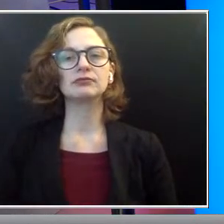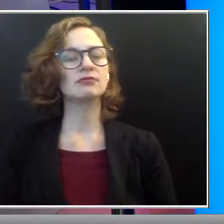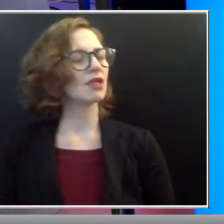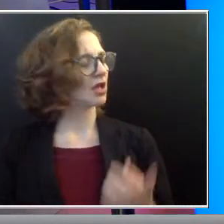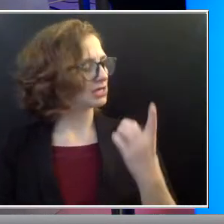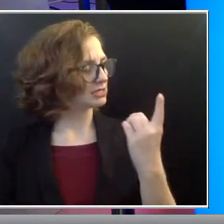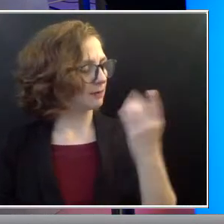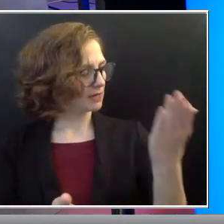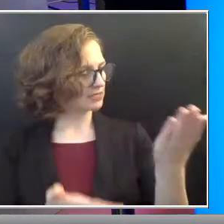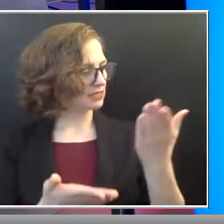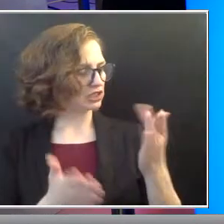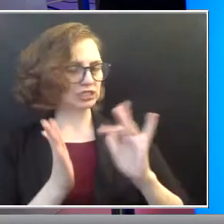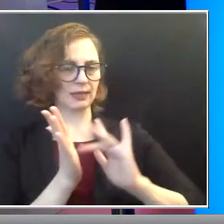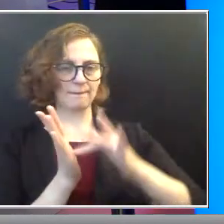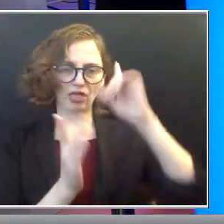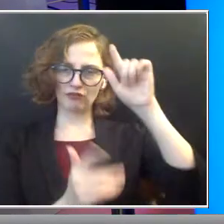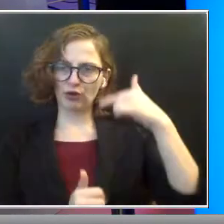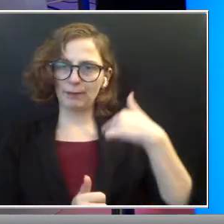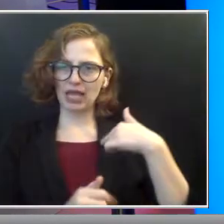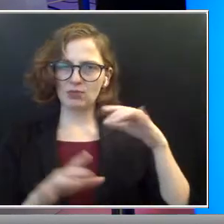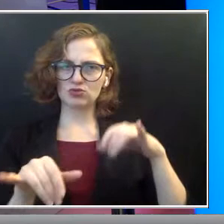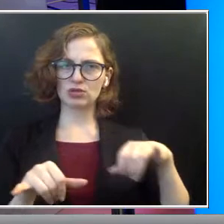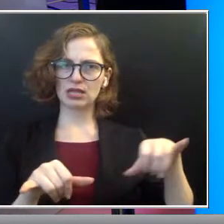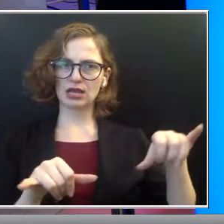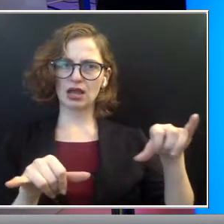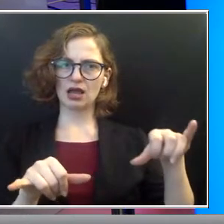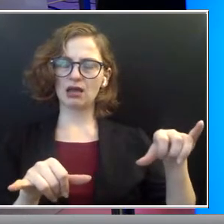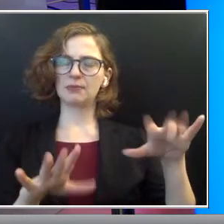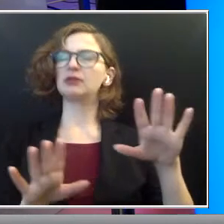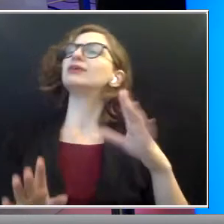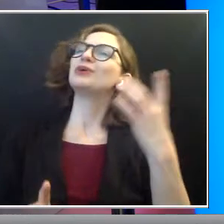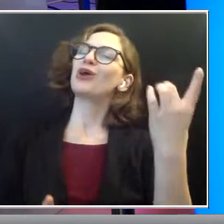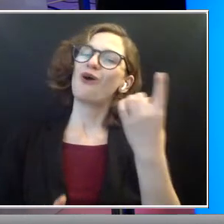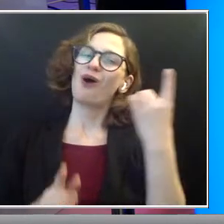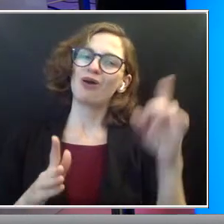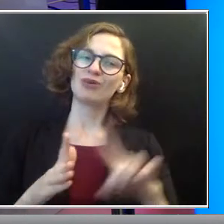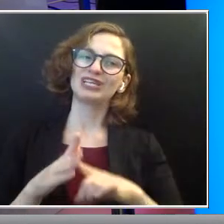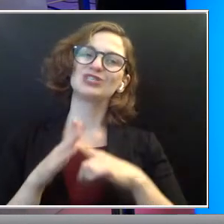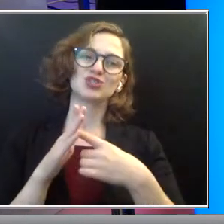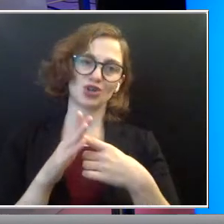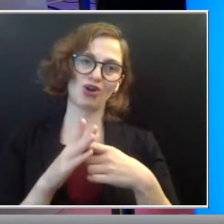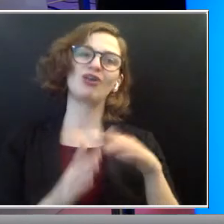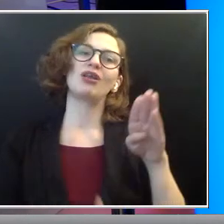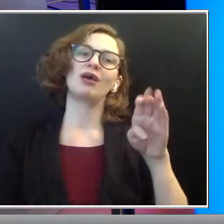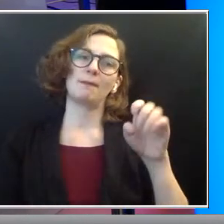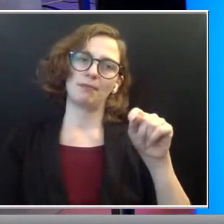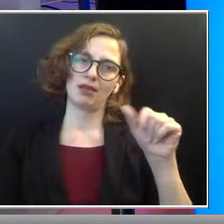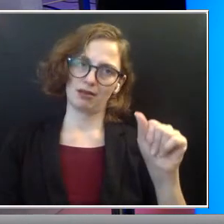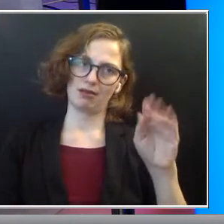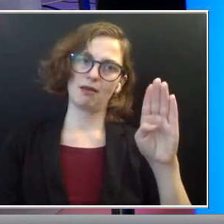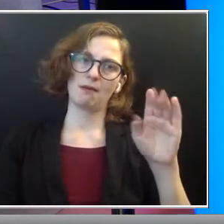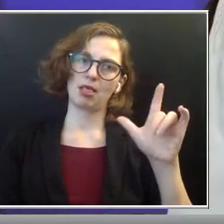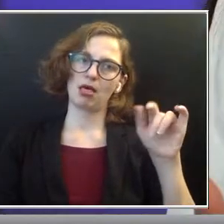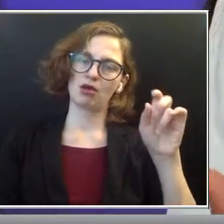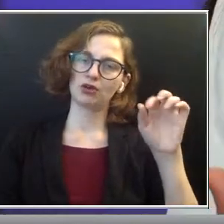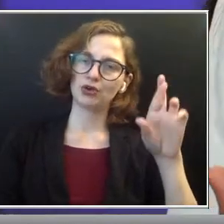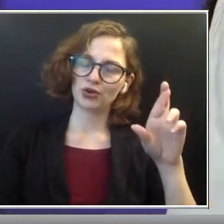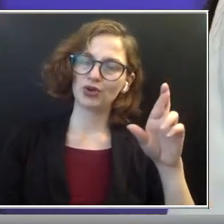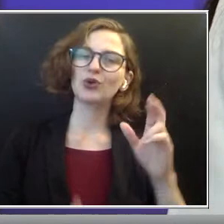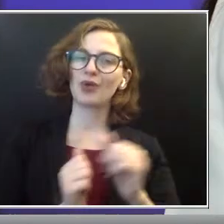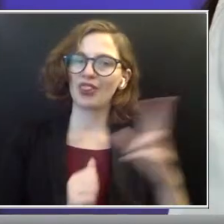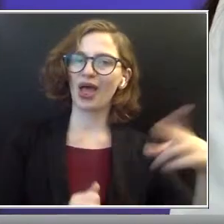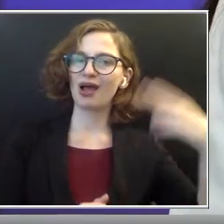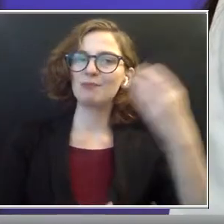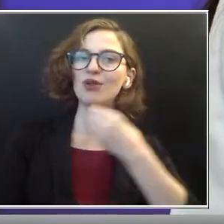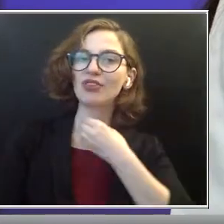know the name of? So we always start a beta blocker when patients present with hyperthyroidism, because that will acutely help with the